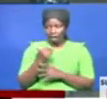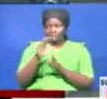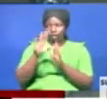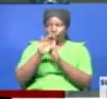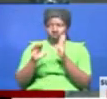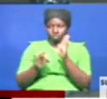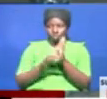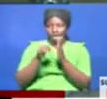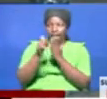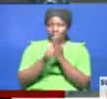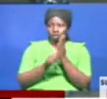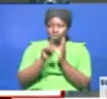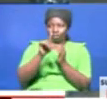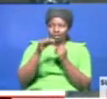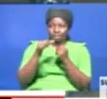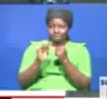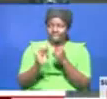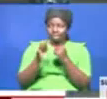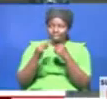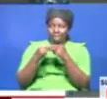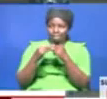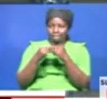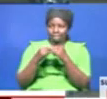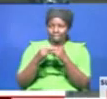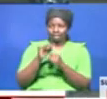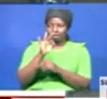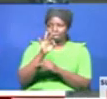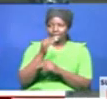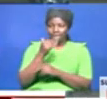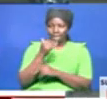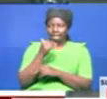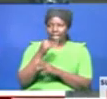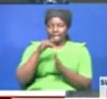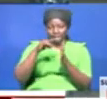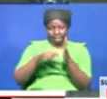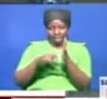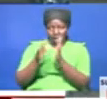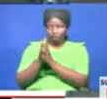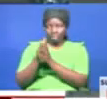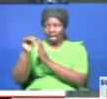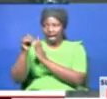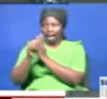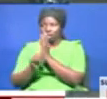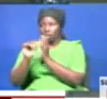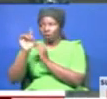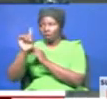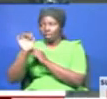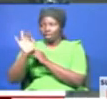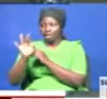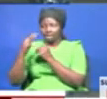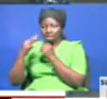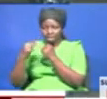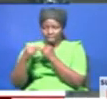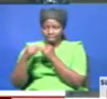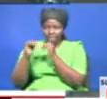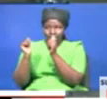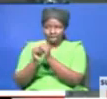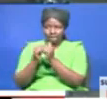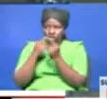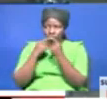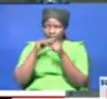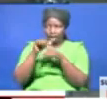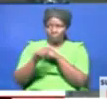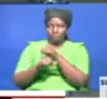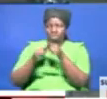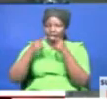Article 138.3, as read with Article 138.10, talk about